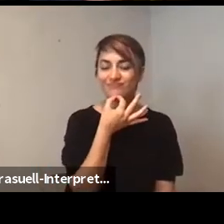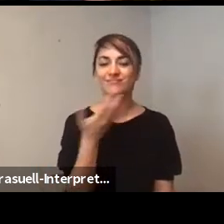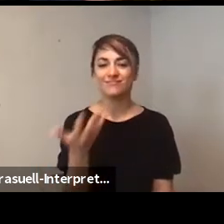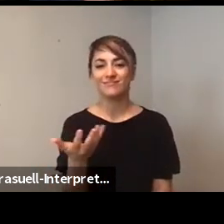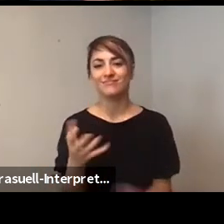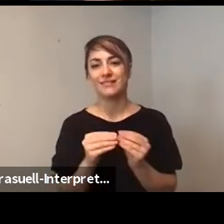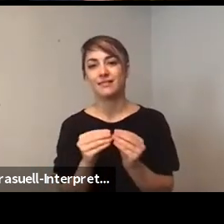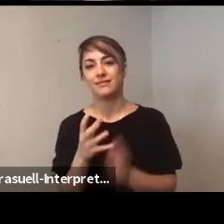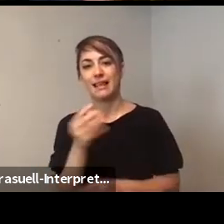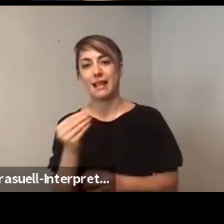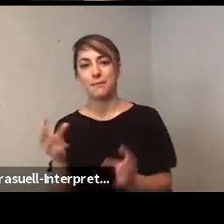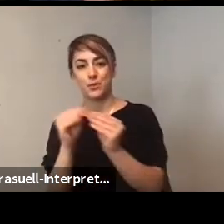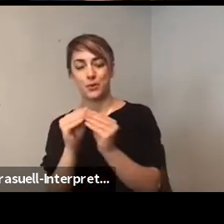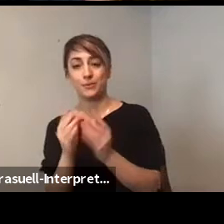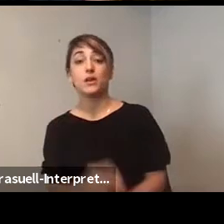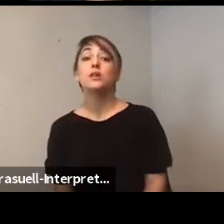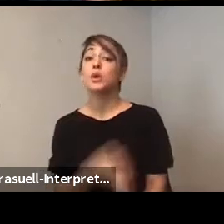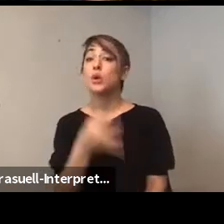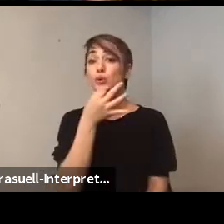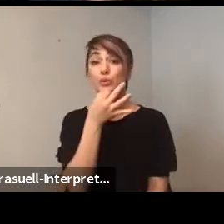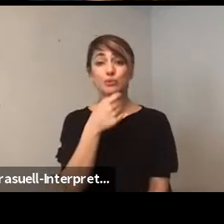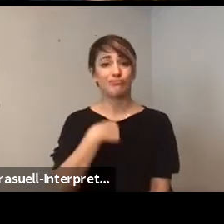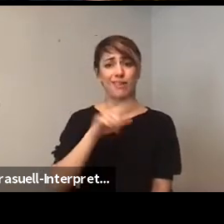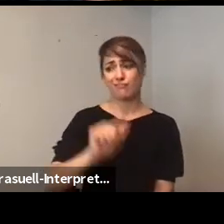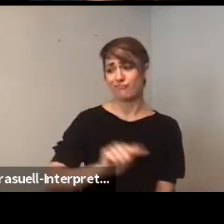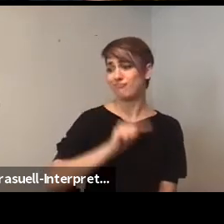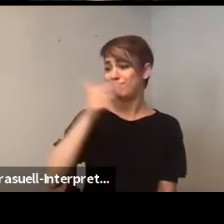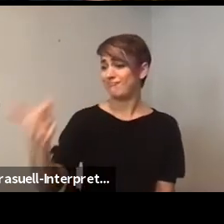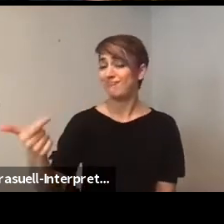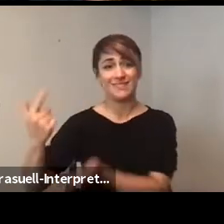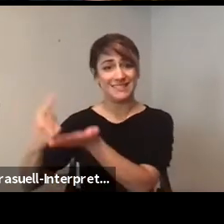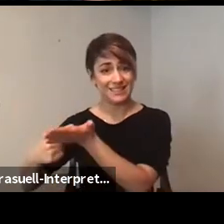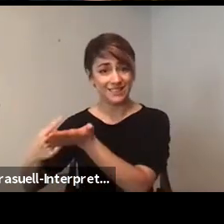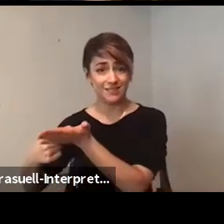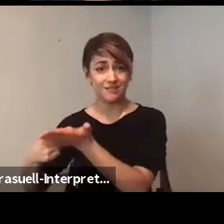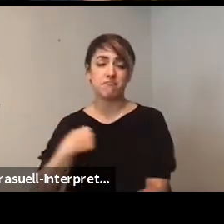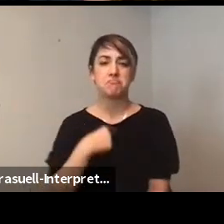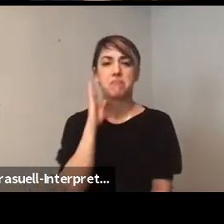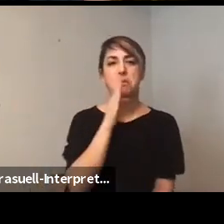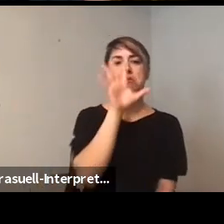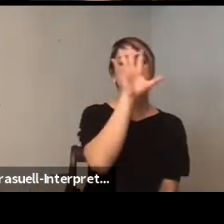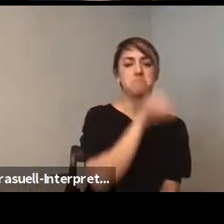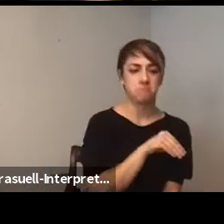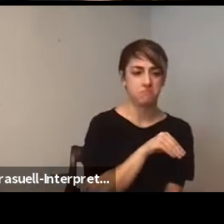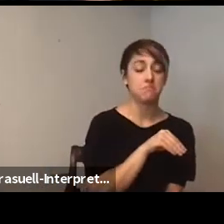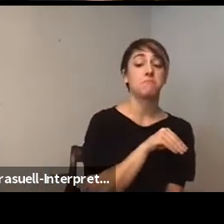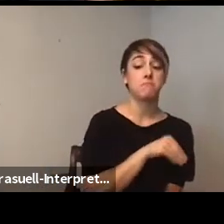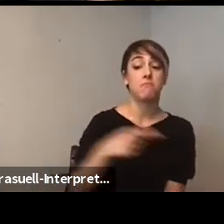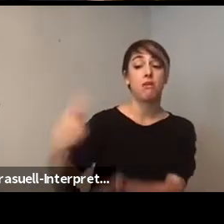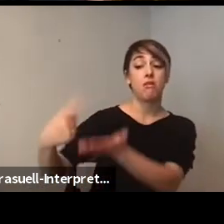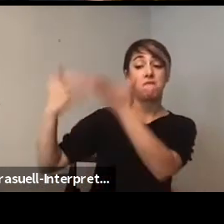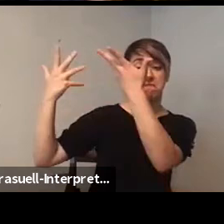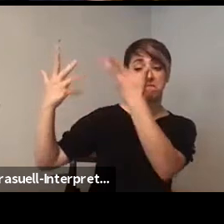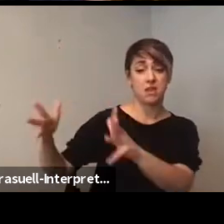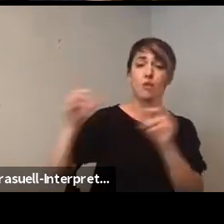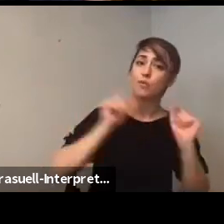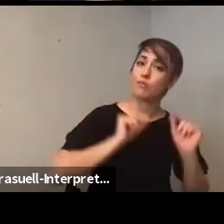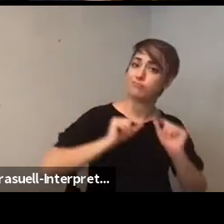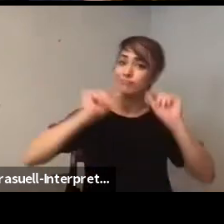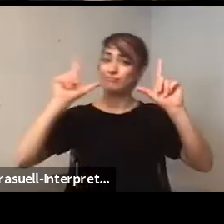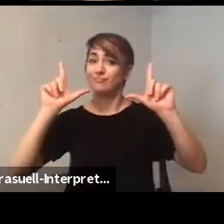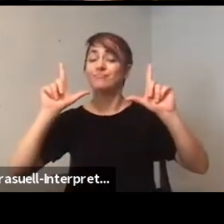going to disappear from your screens and I'll return later in the conversation with some questions from the Facebook